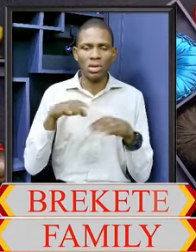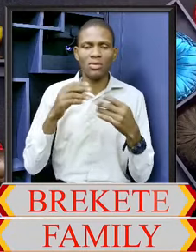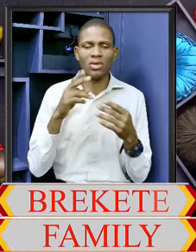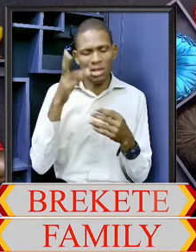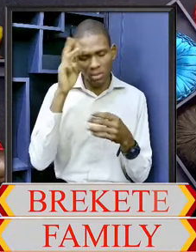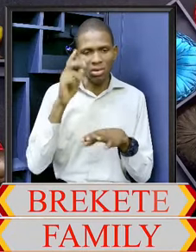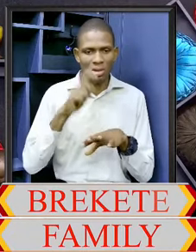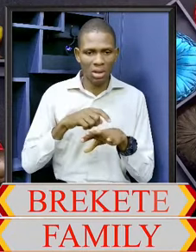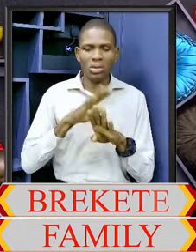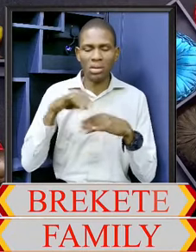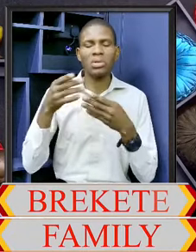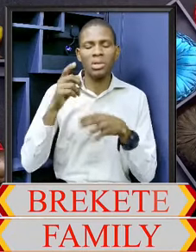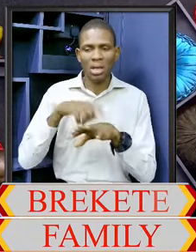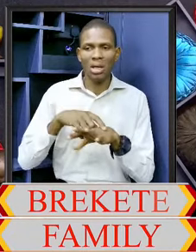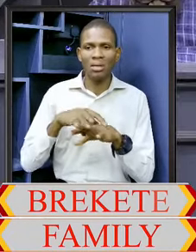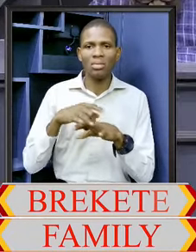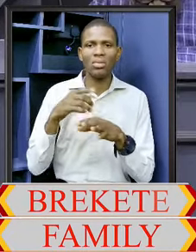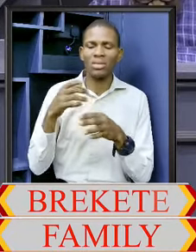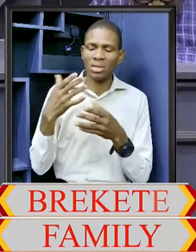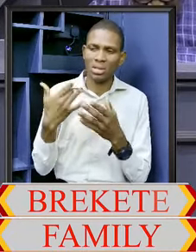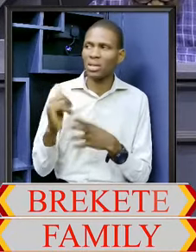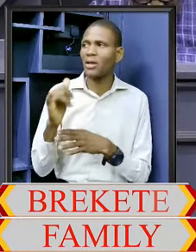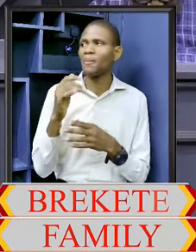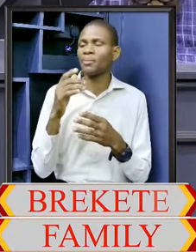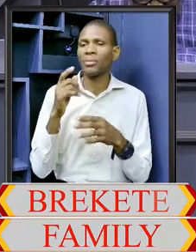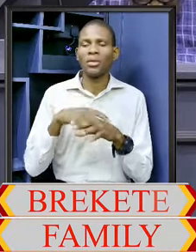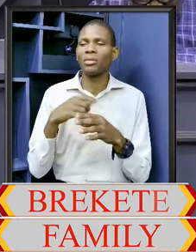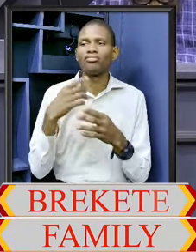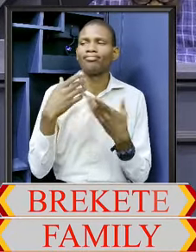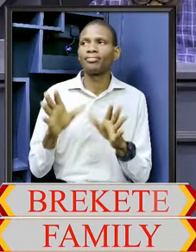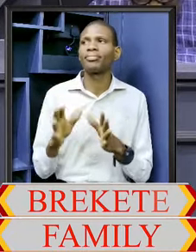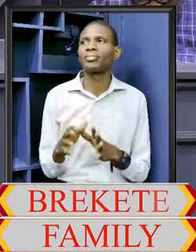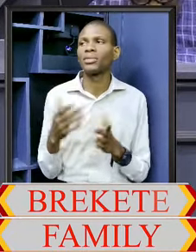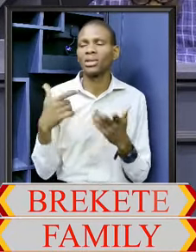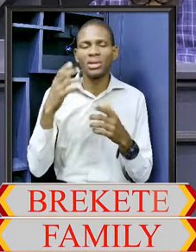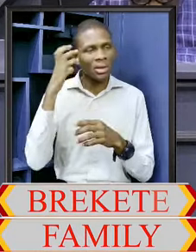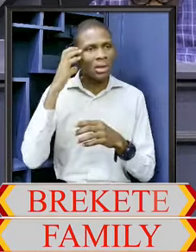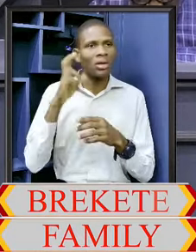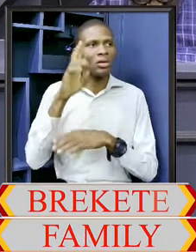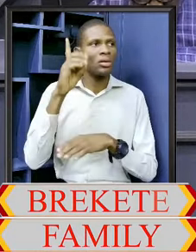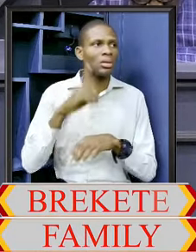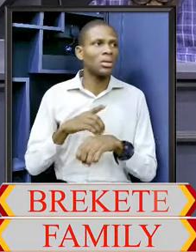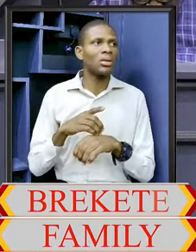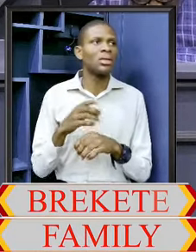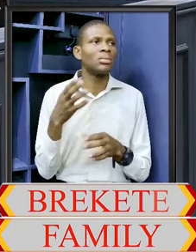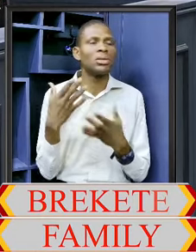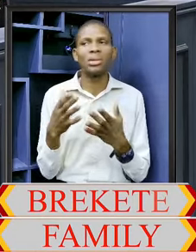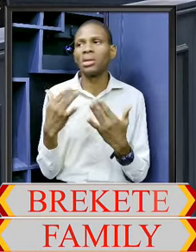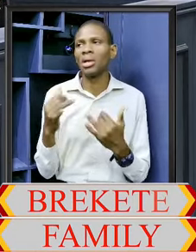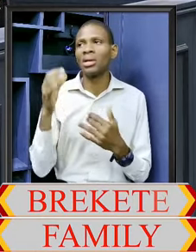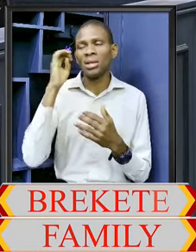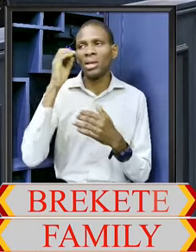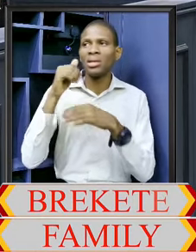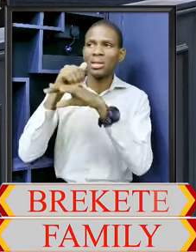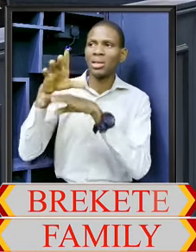time. We don't elapse. Still nothing. Now okay. Why in come make back, we sir? Hear the update. If he be saying now, he don't send him a money